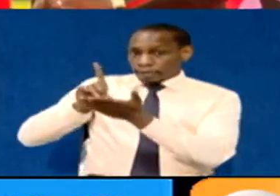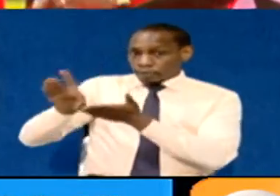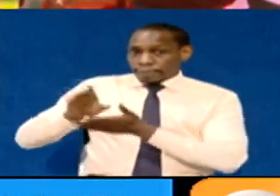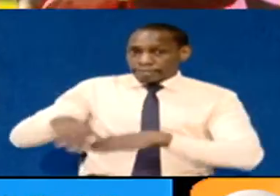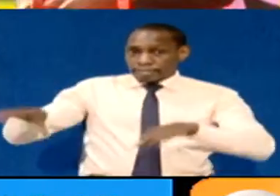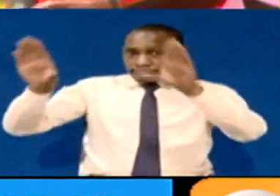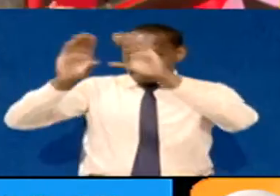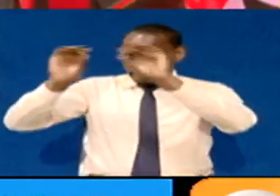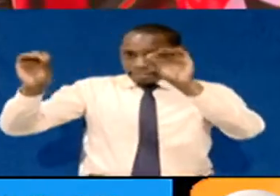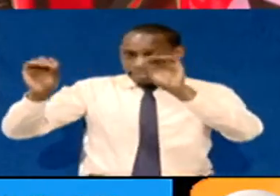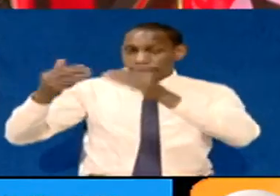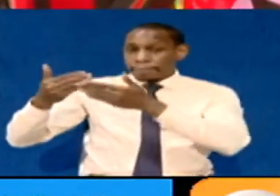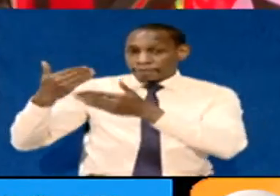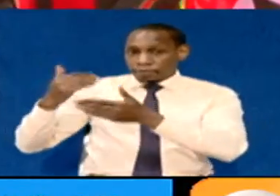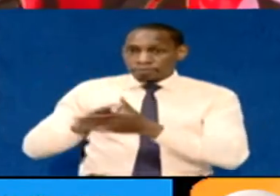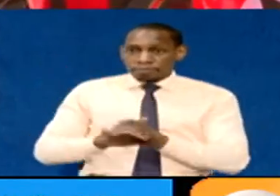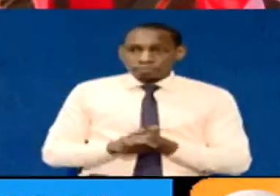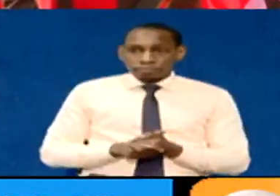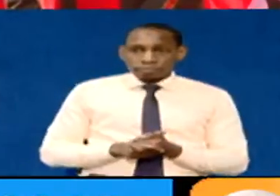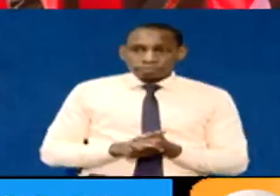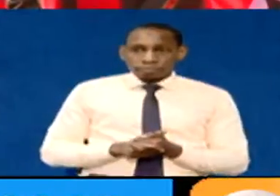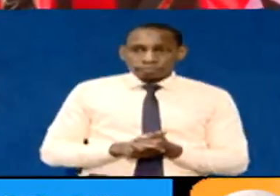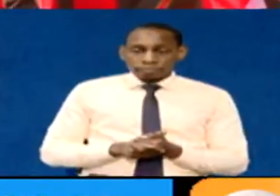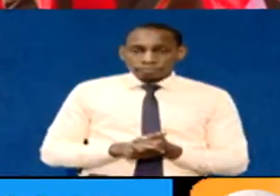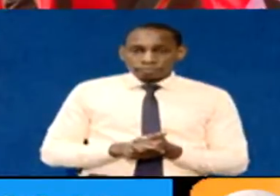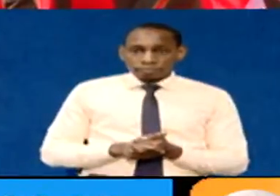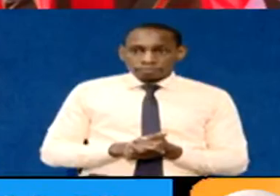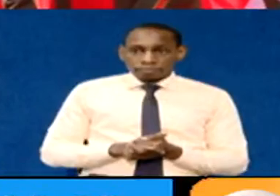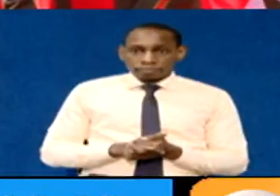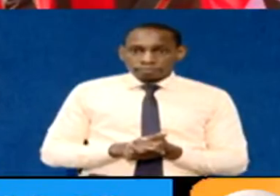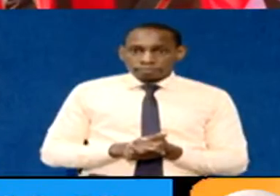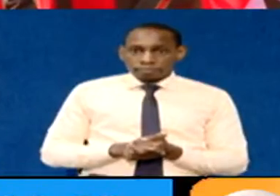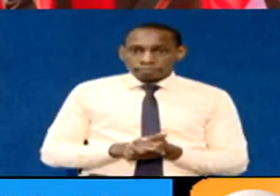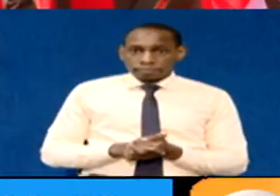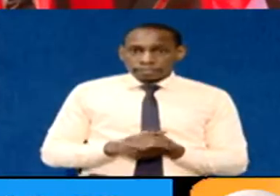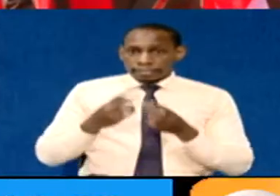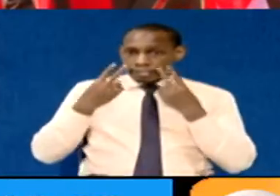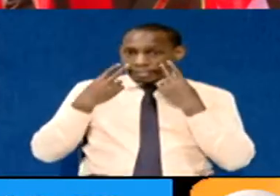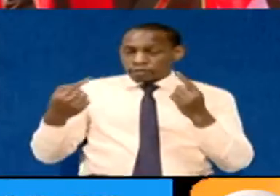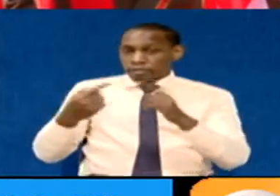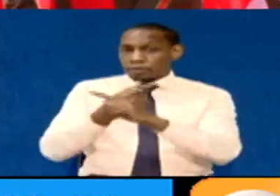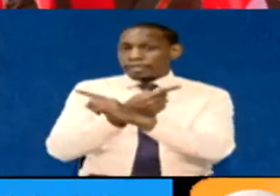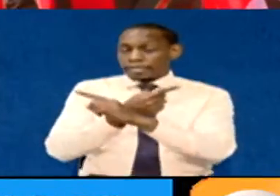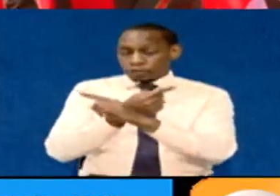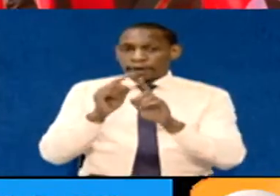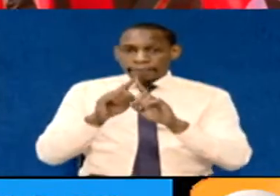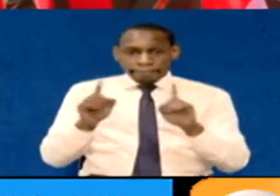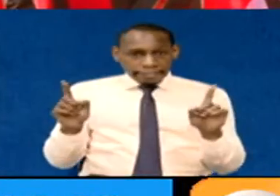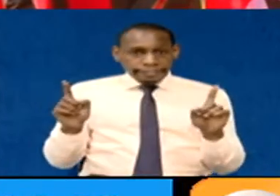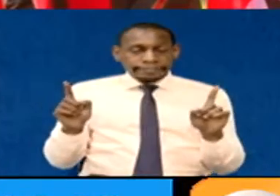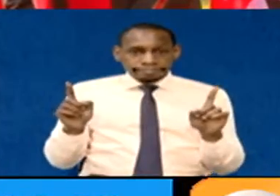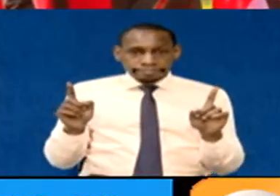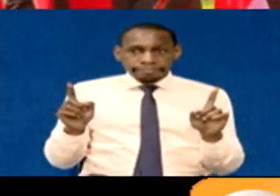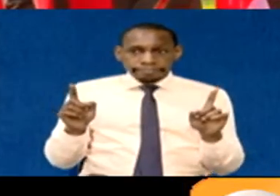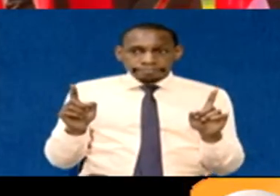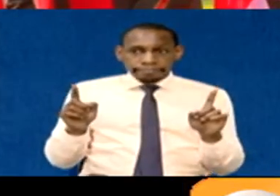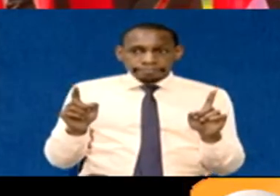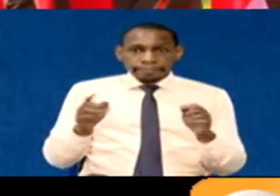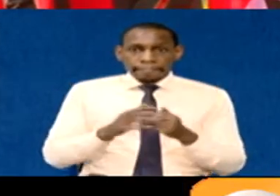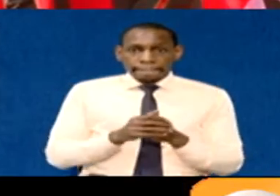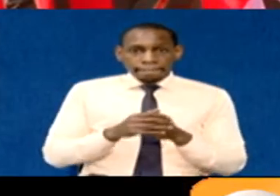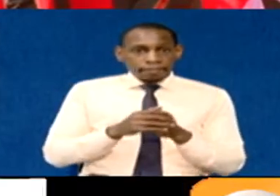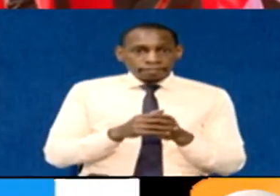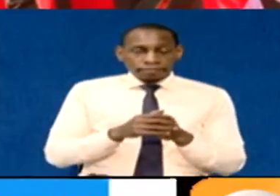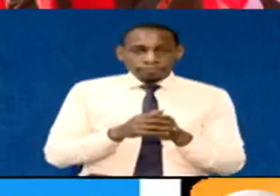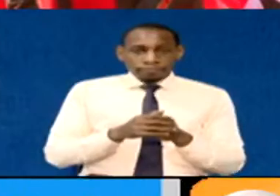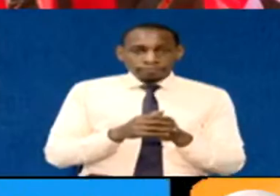should have impeached the president. I saw some, you know, I don't know whether it's a contradiction of sorts, but I listened to